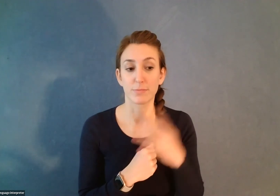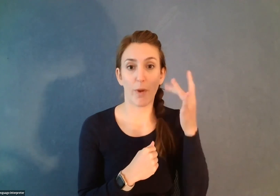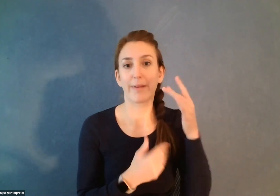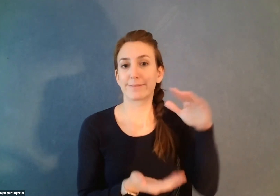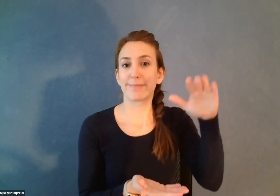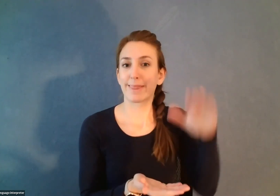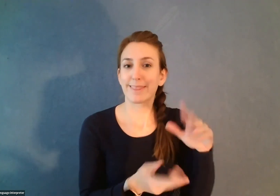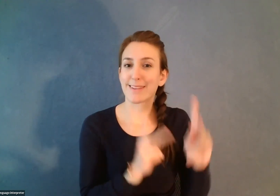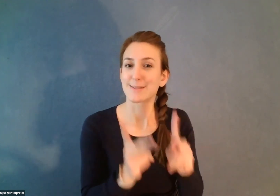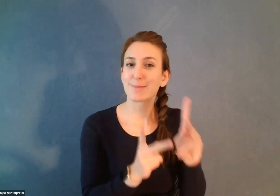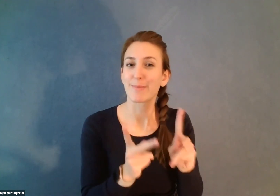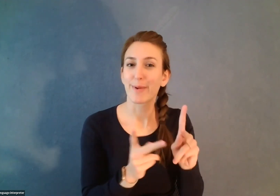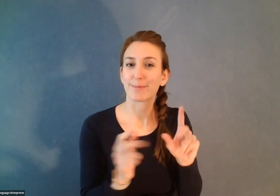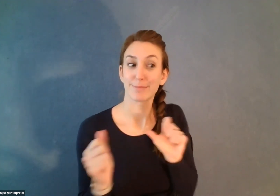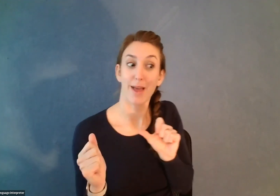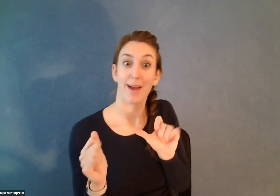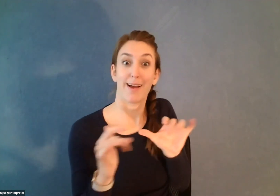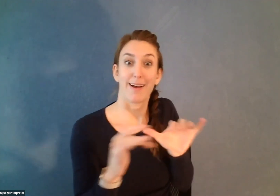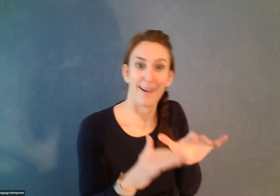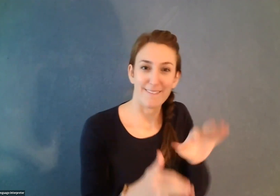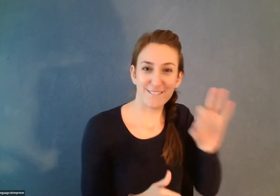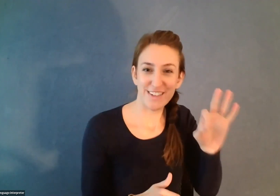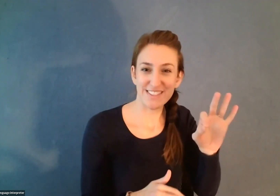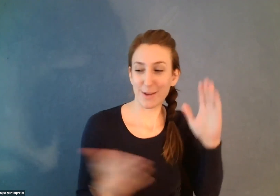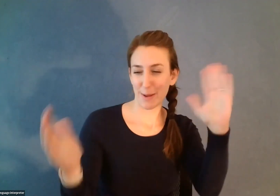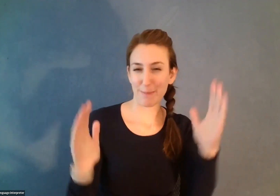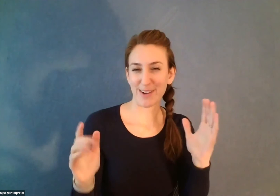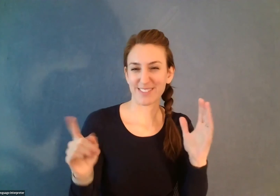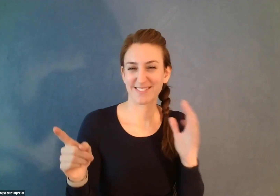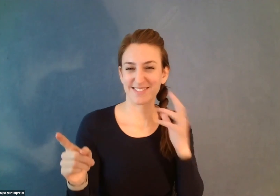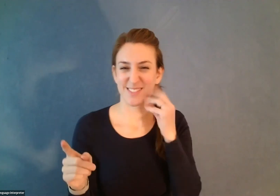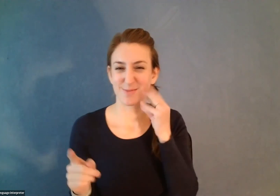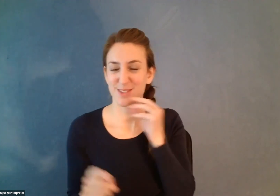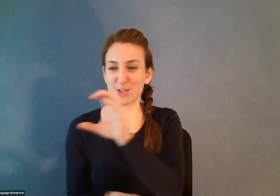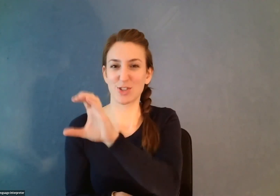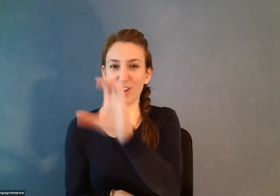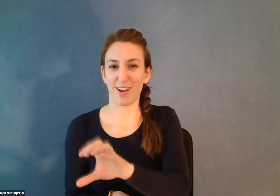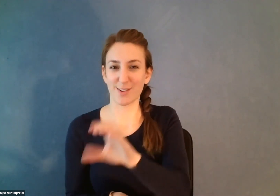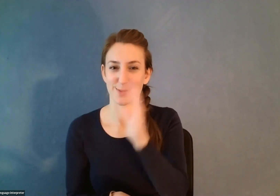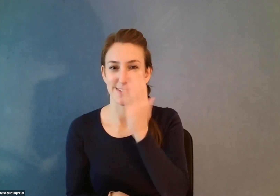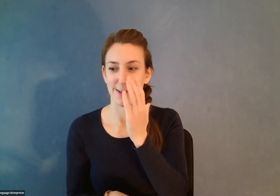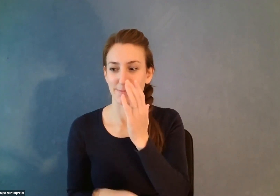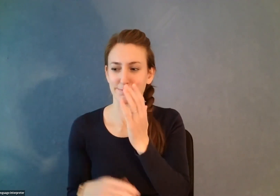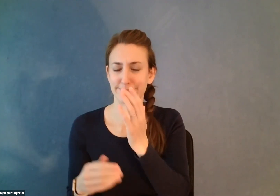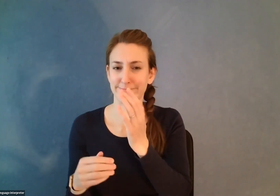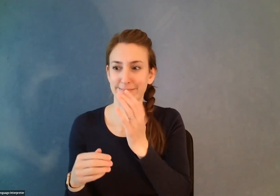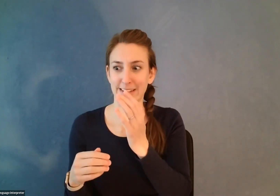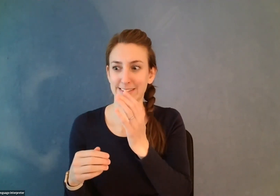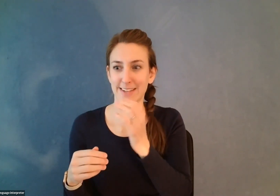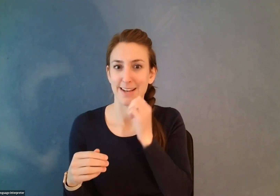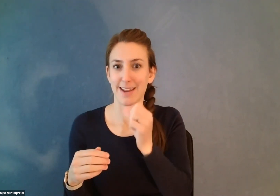flocking to Fresno. I love Fresno, but as you all know, so people are really willing to give more time and take on